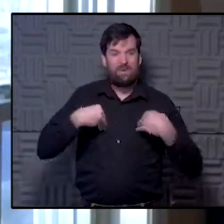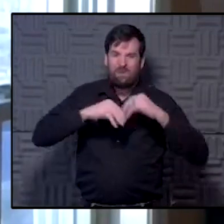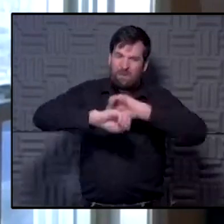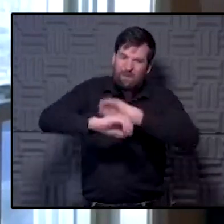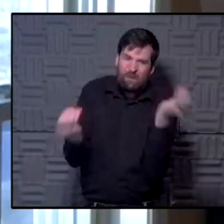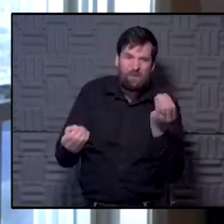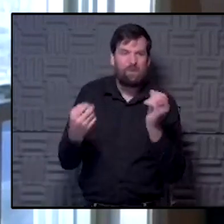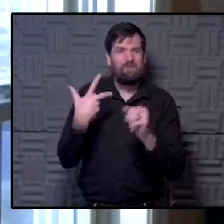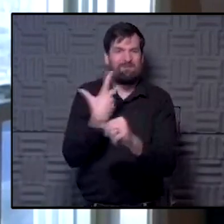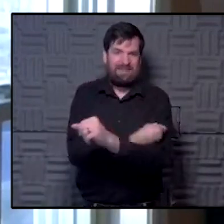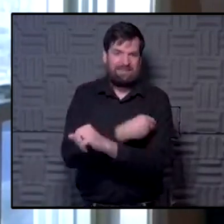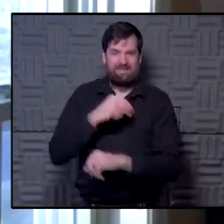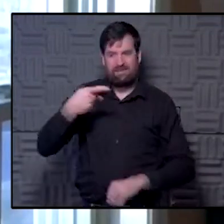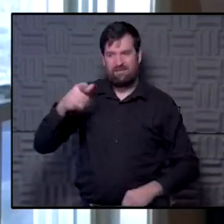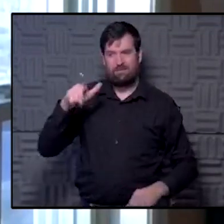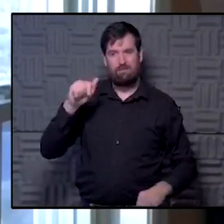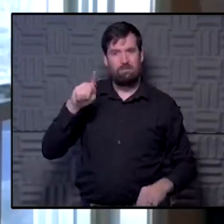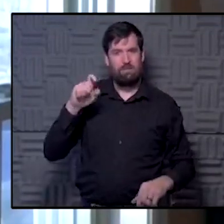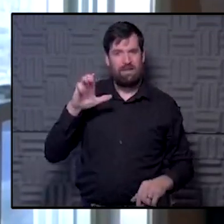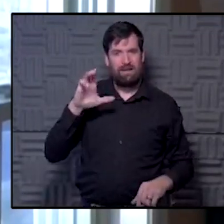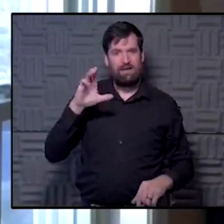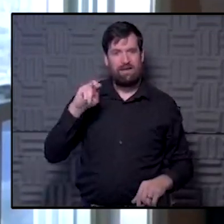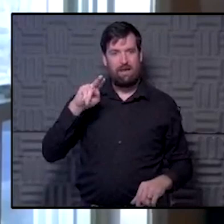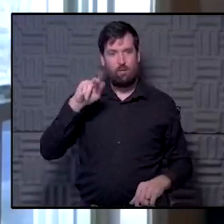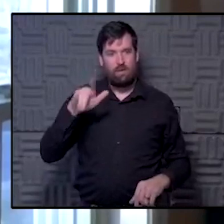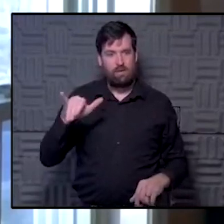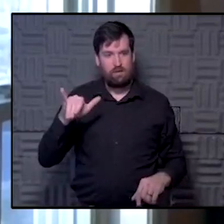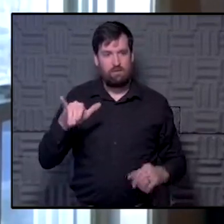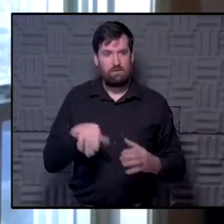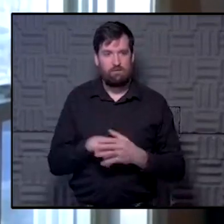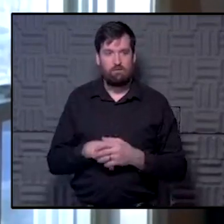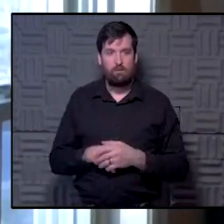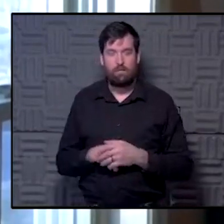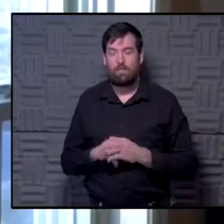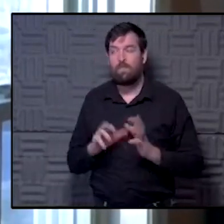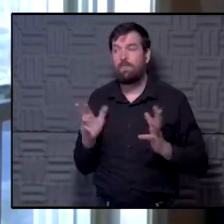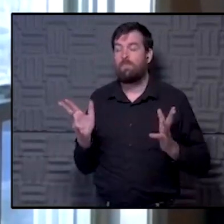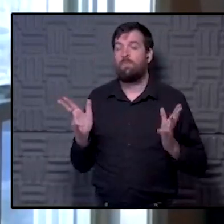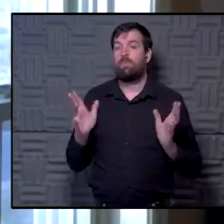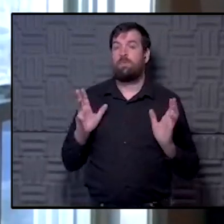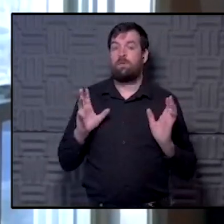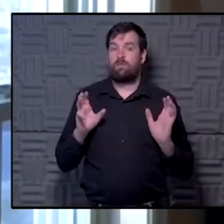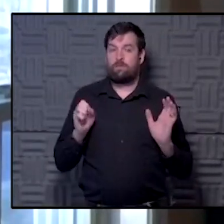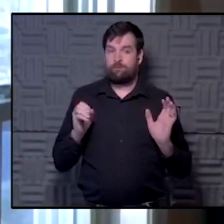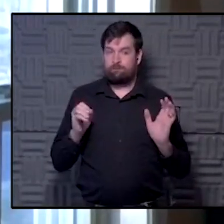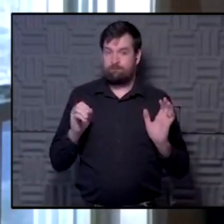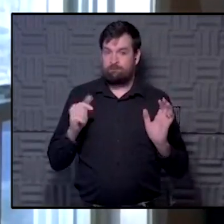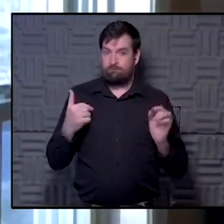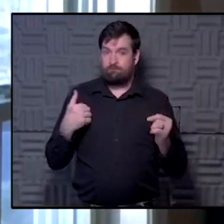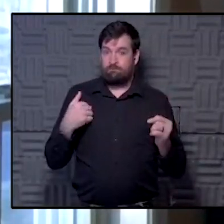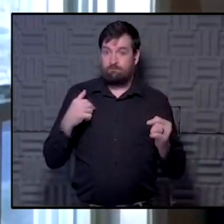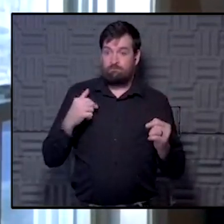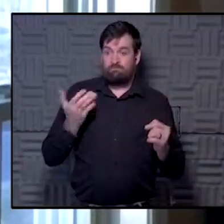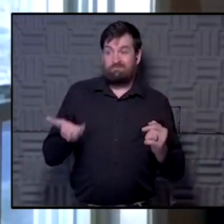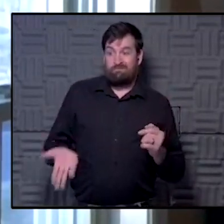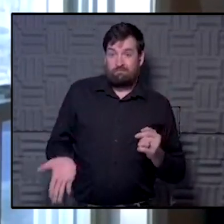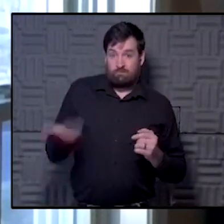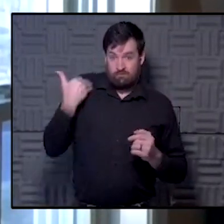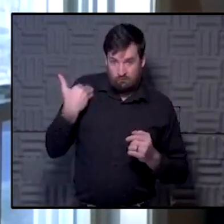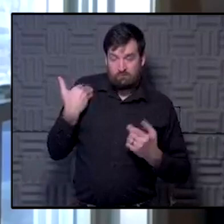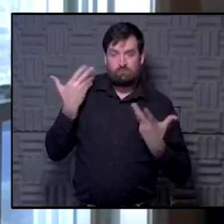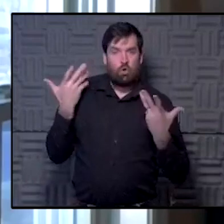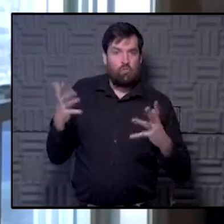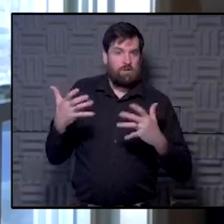So There has been vaccine in Platte